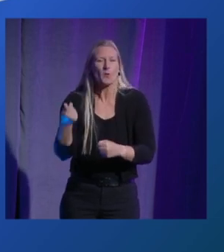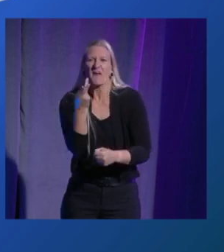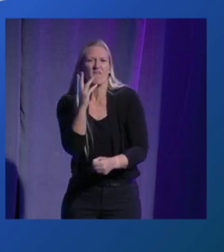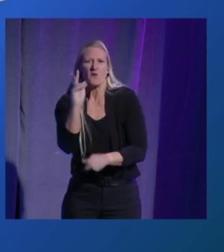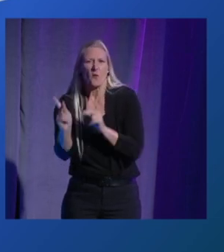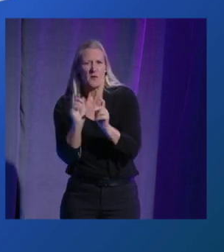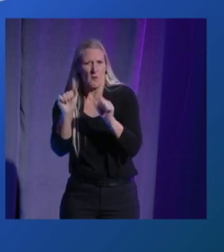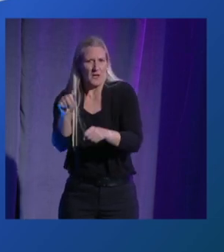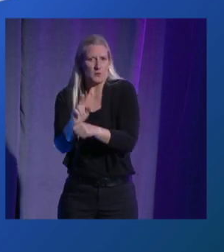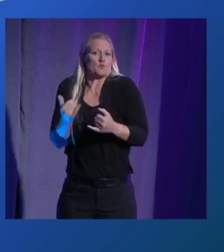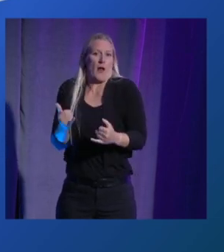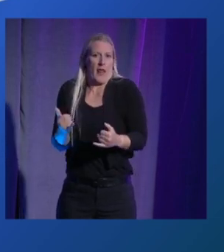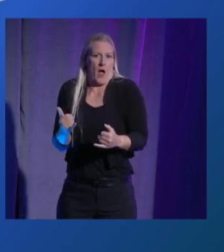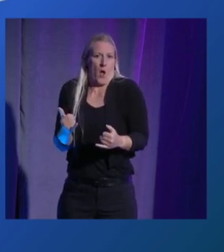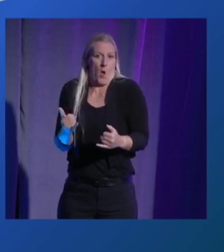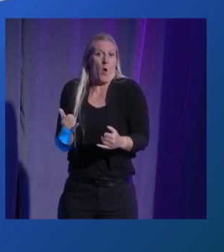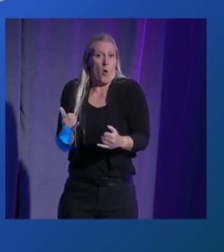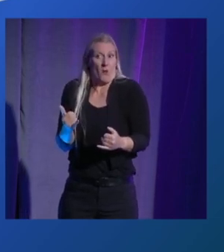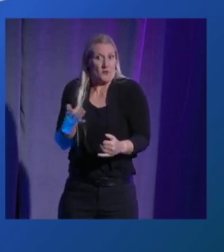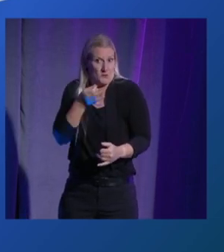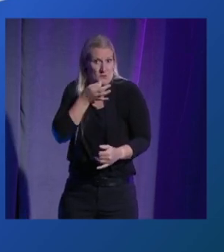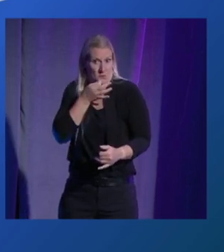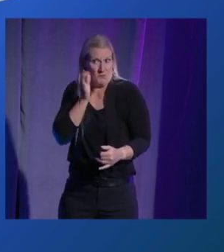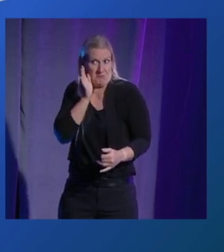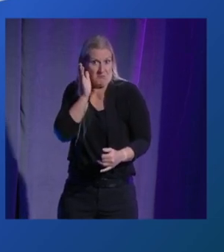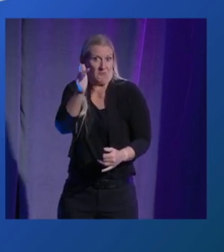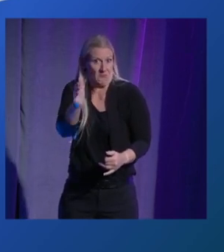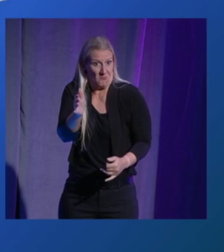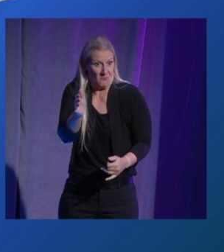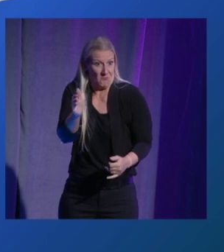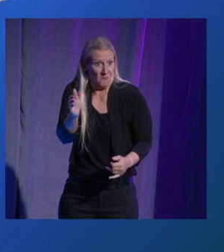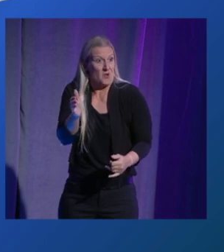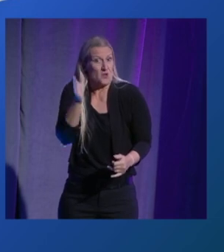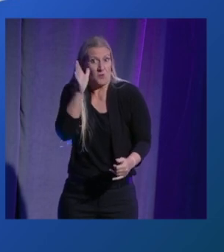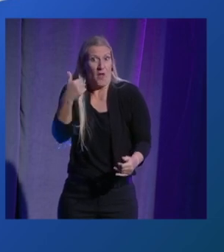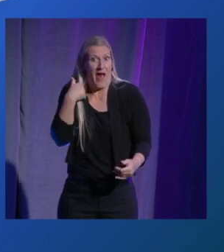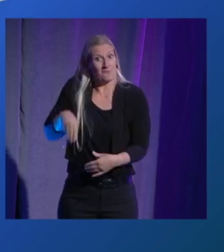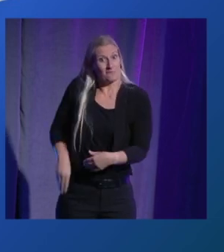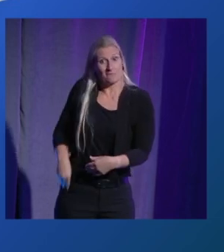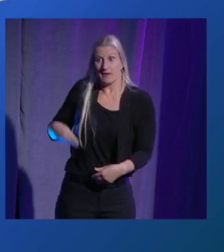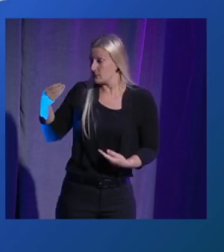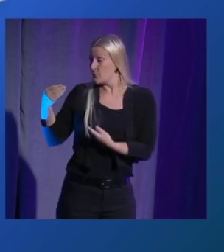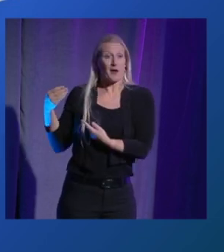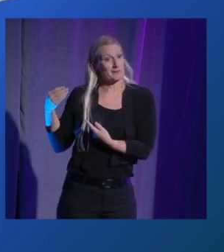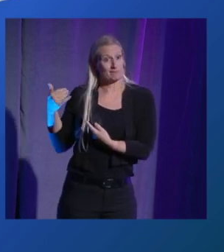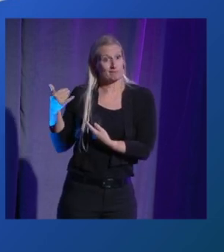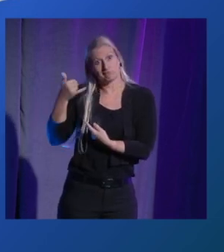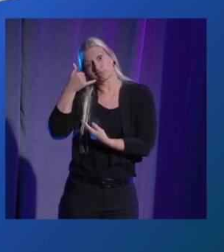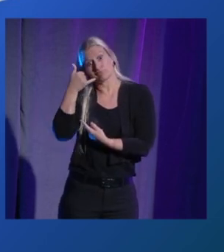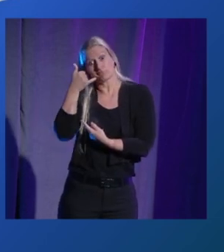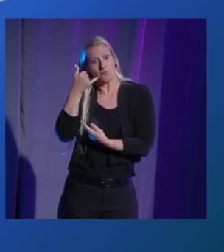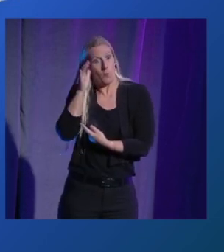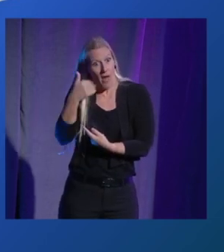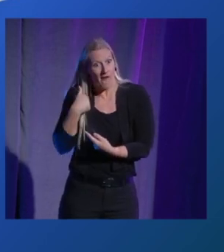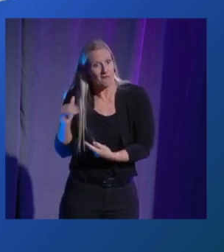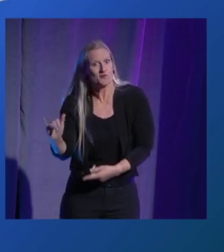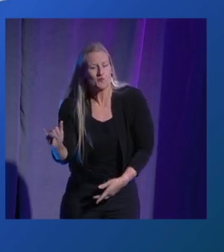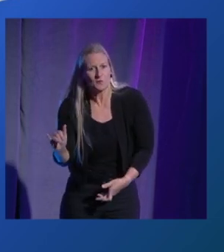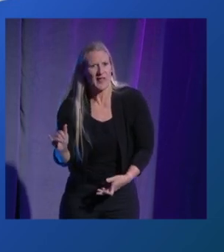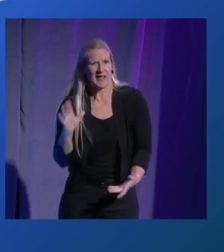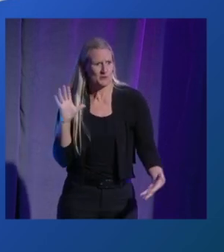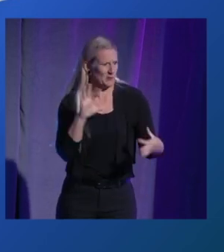your pocket right and to be able to not only build the compute but to connect to networks with spectrum and other things to do that